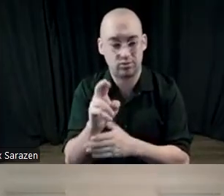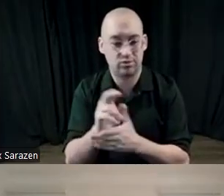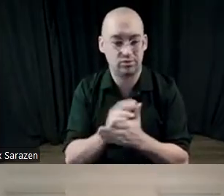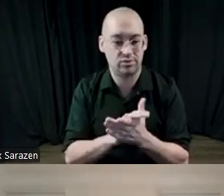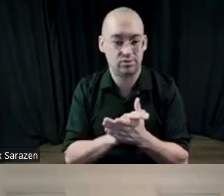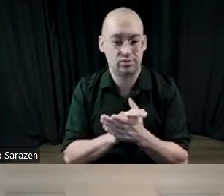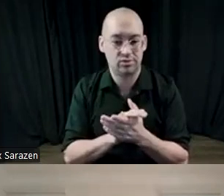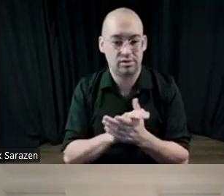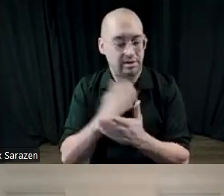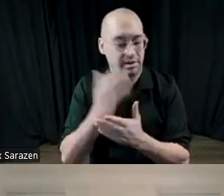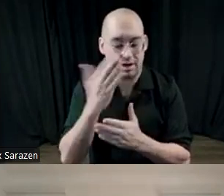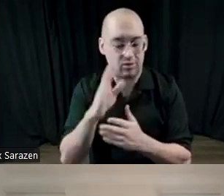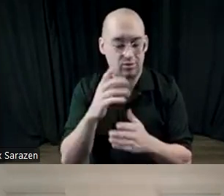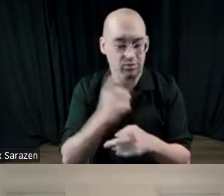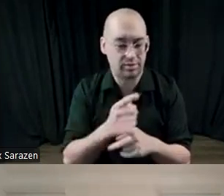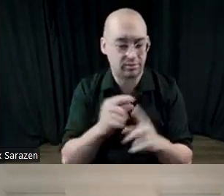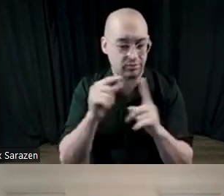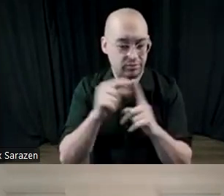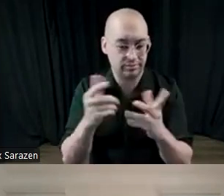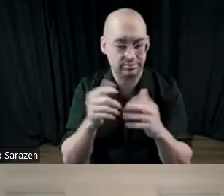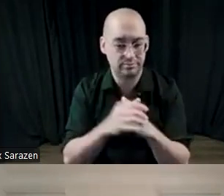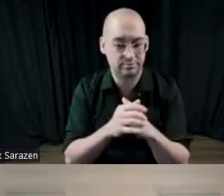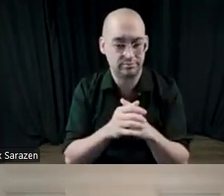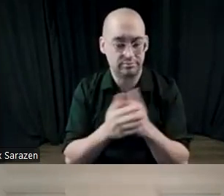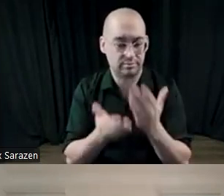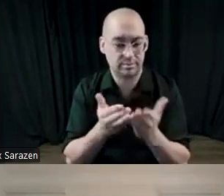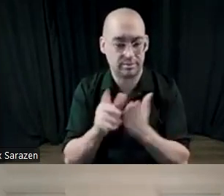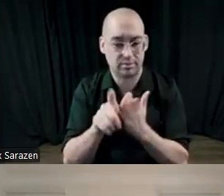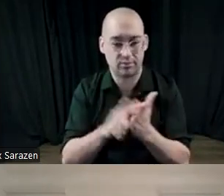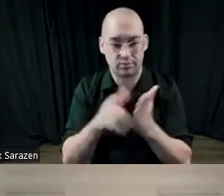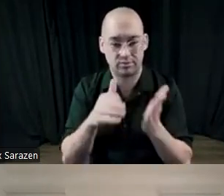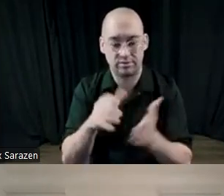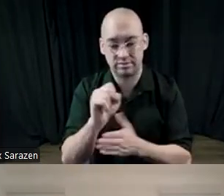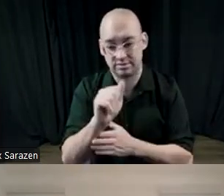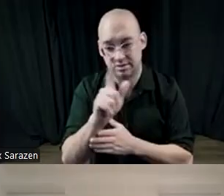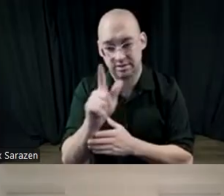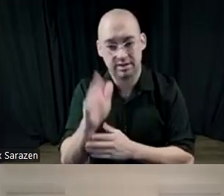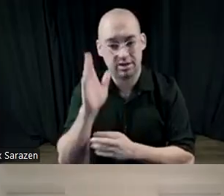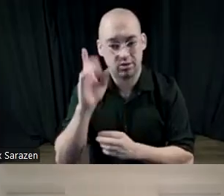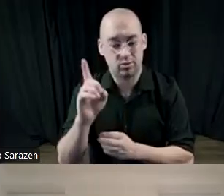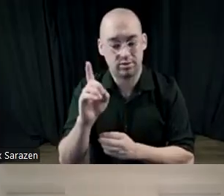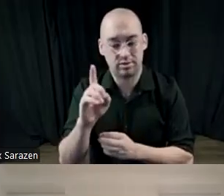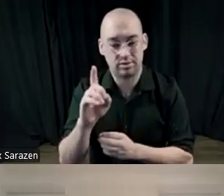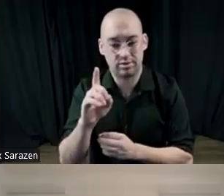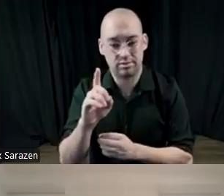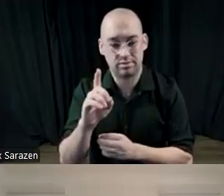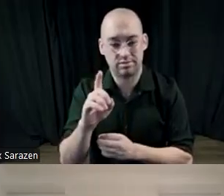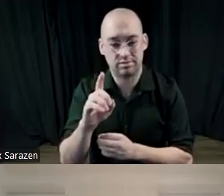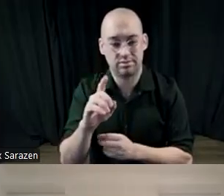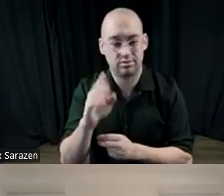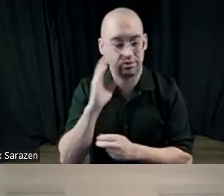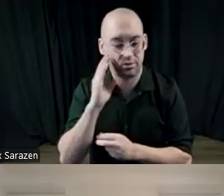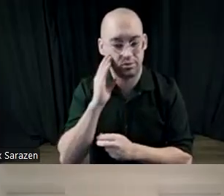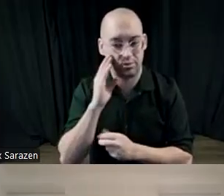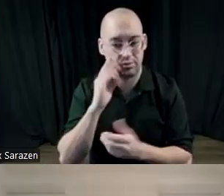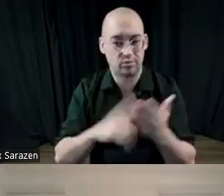I don't know the right terminology. Maybe our lawyer, Sally, would be able to know what I'm talking